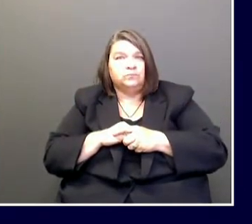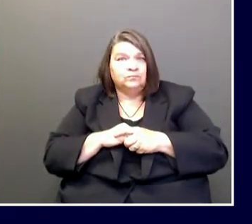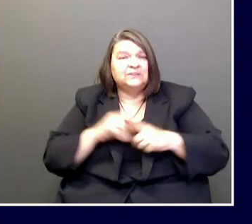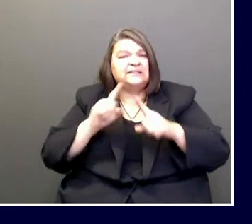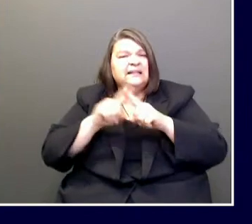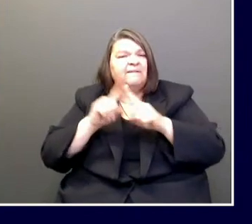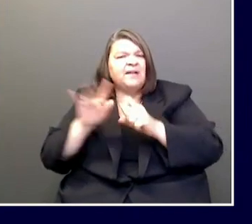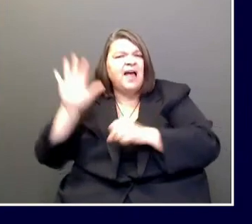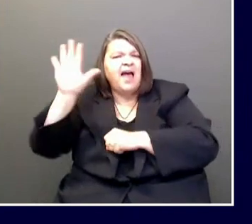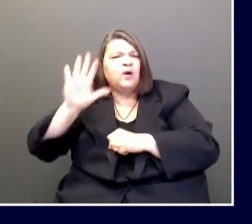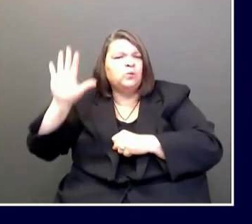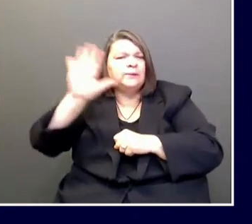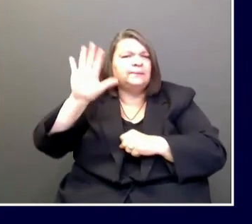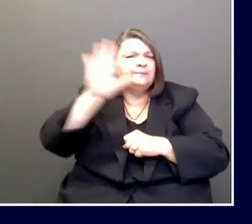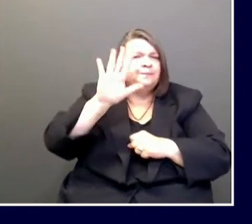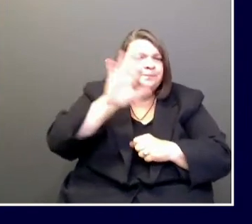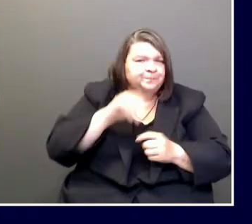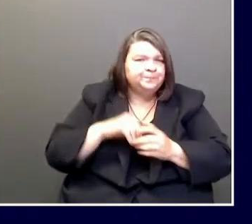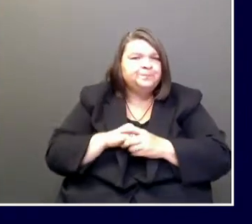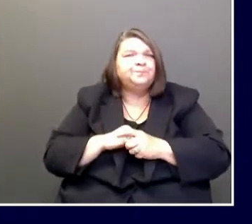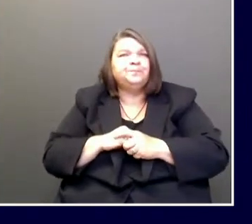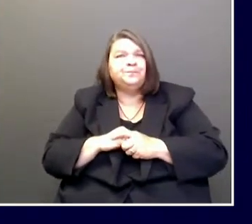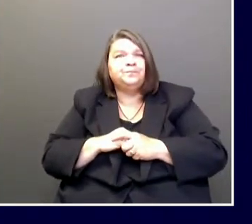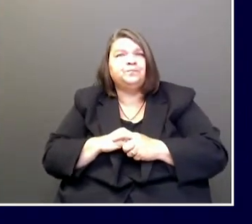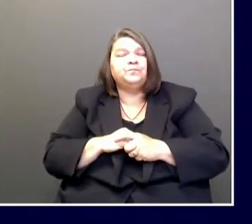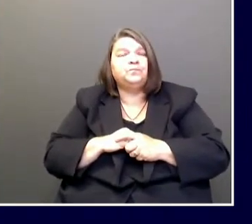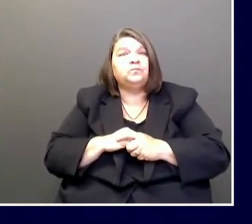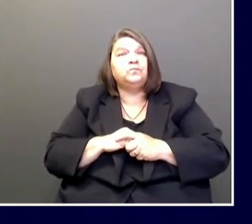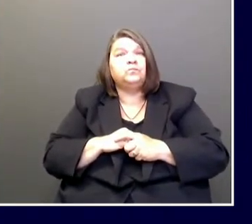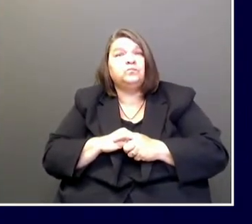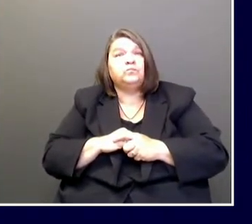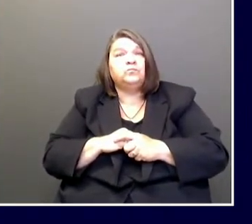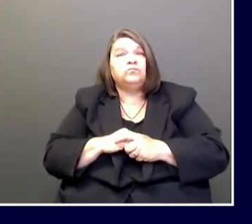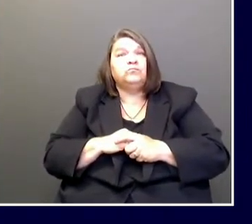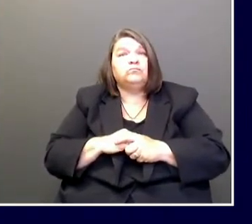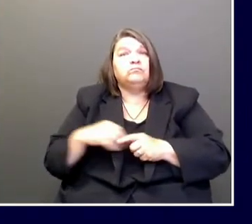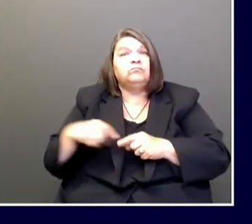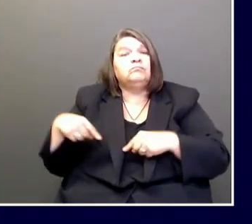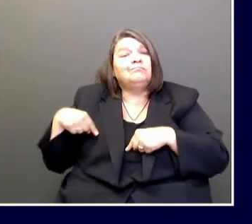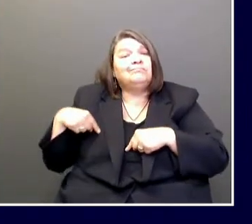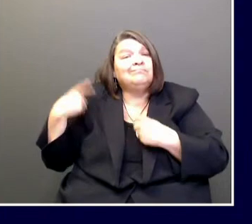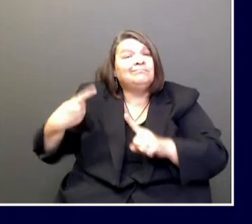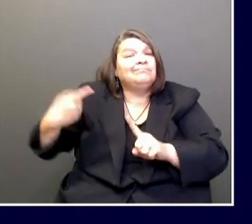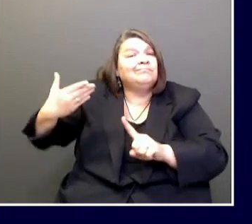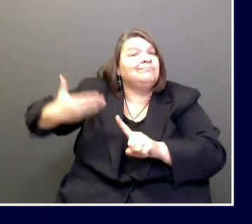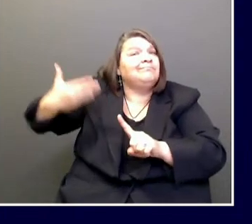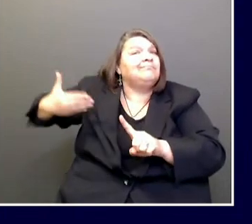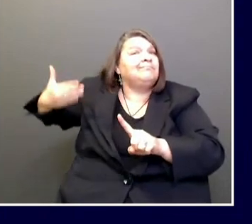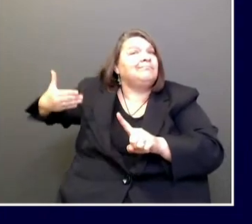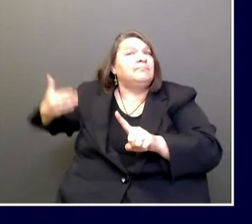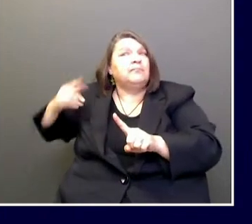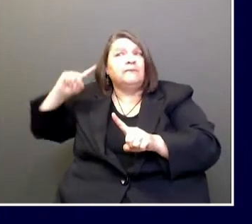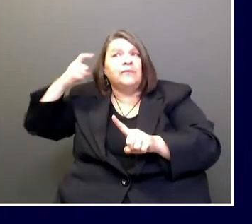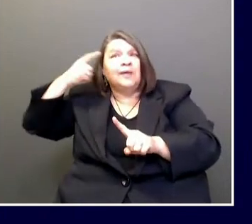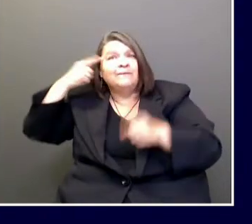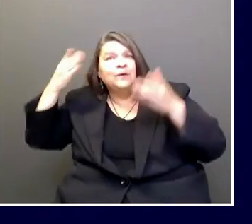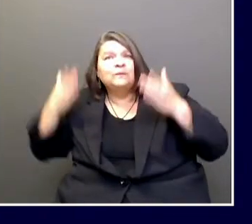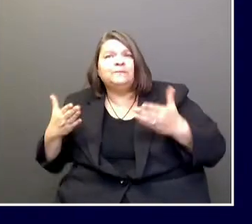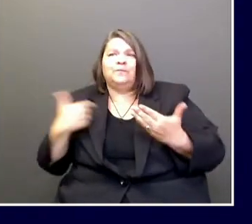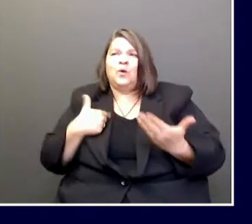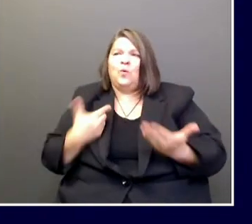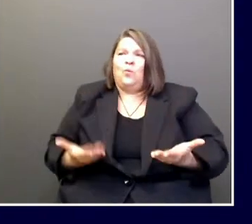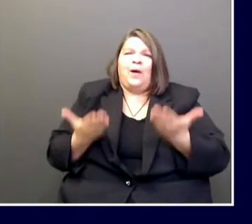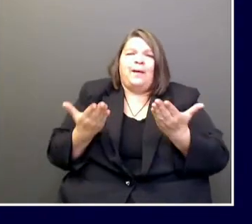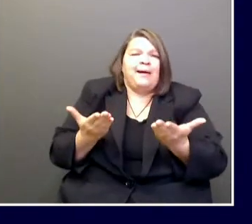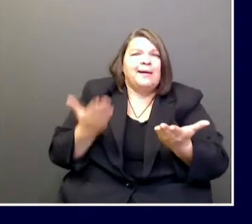that the governor was making a lot of statewide recommendations because people travel between counties in Maine very often. Kind of what